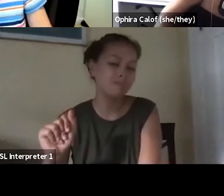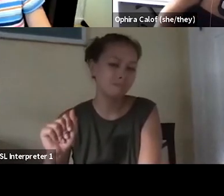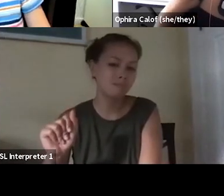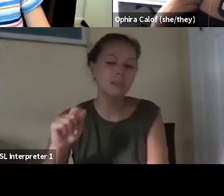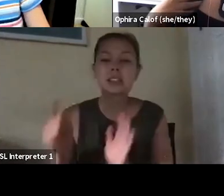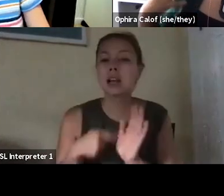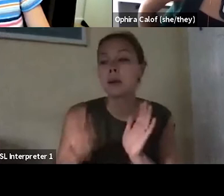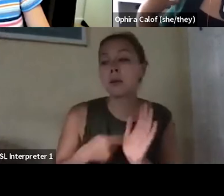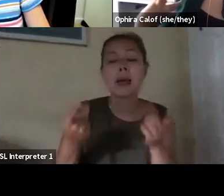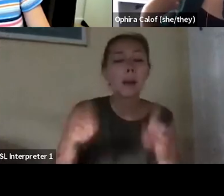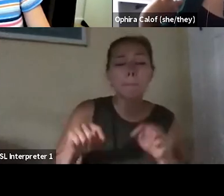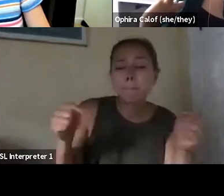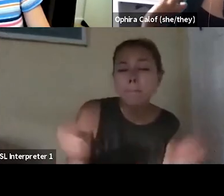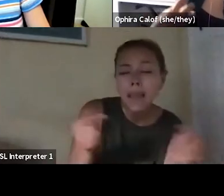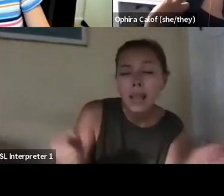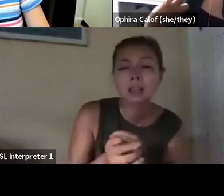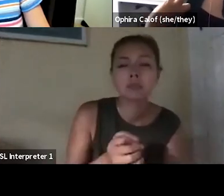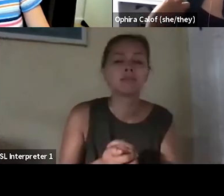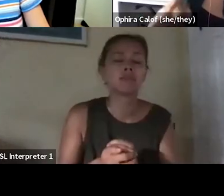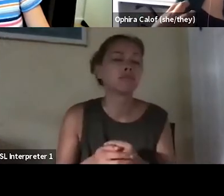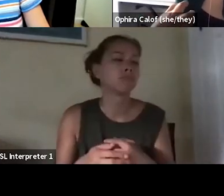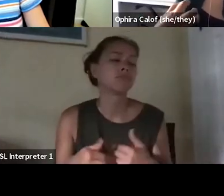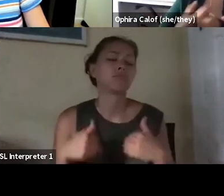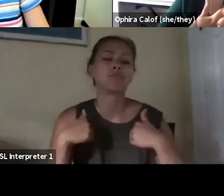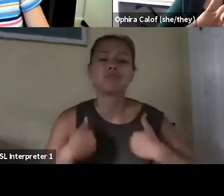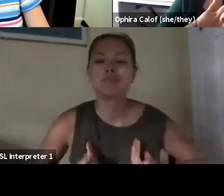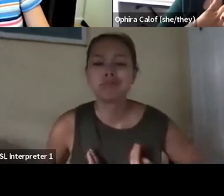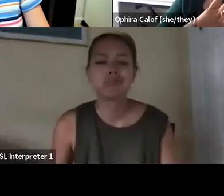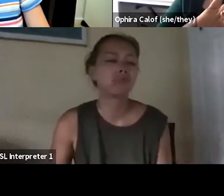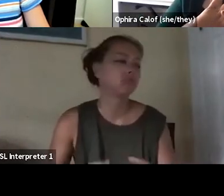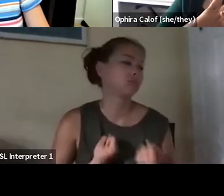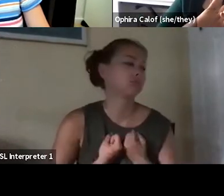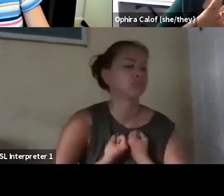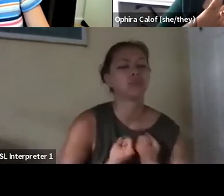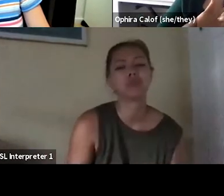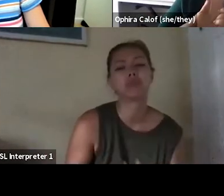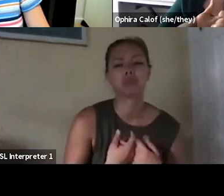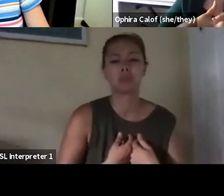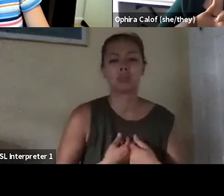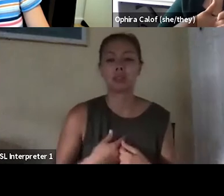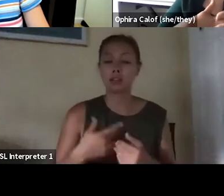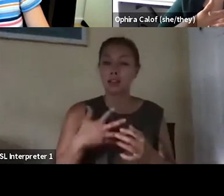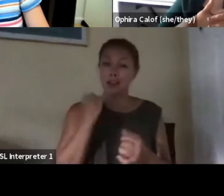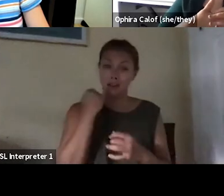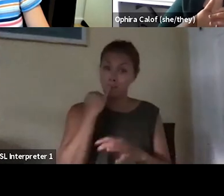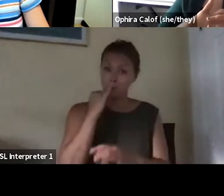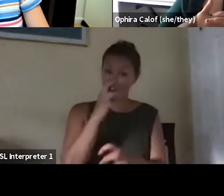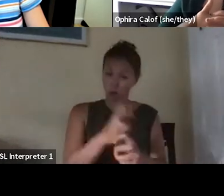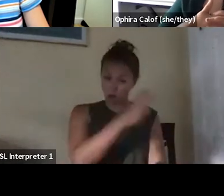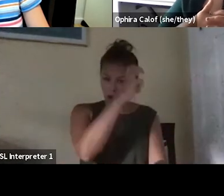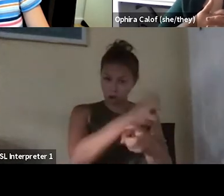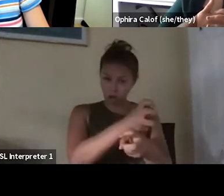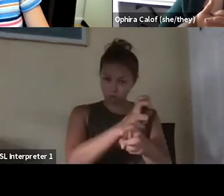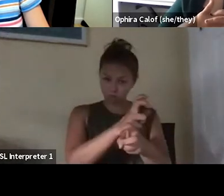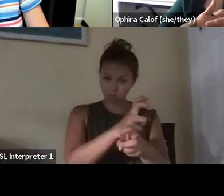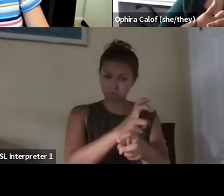fatigue, and things that are really hard within a body. It focuses a lot on health and the